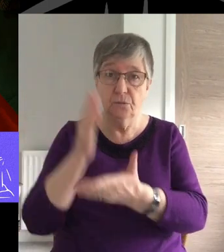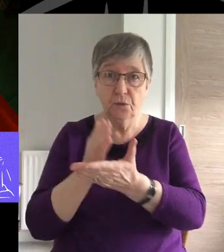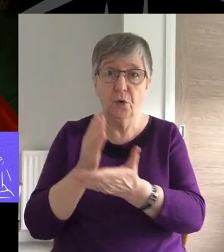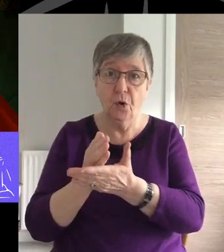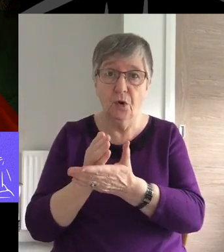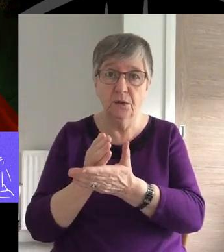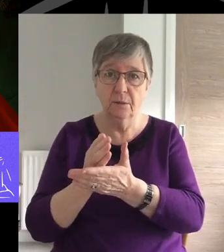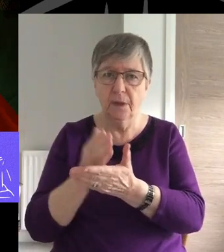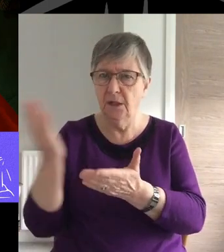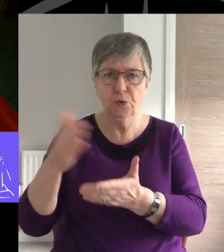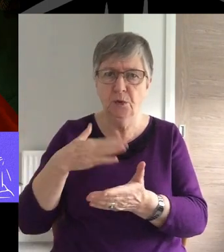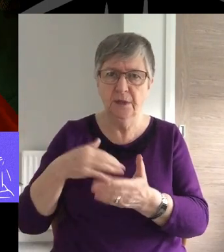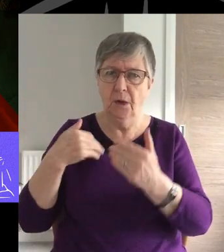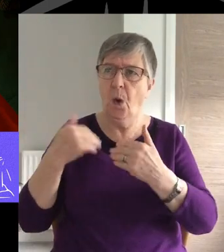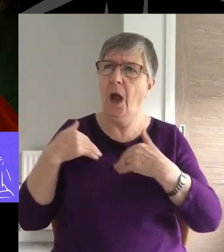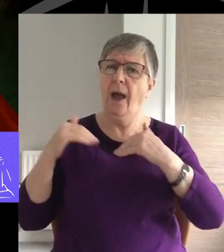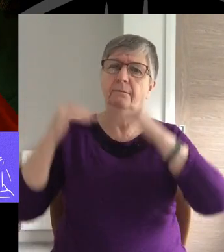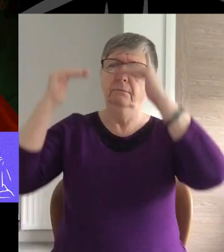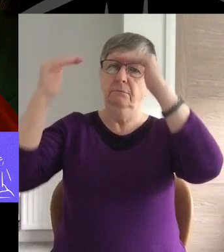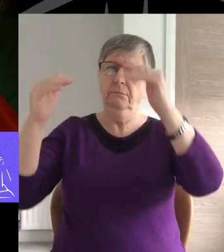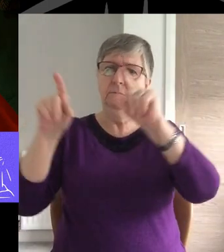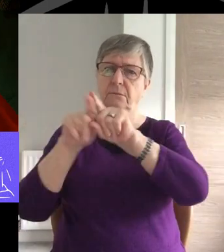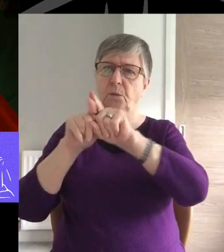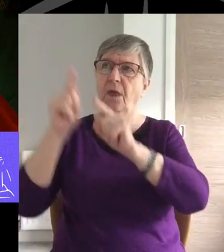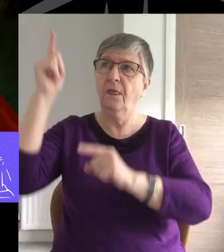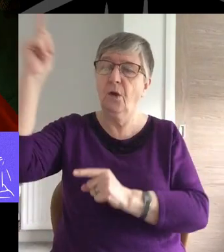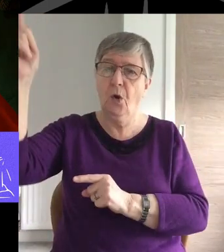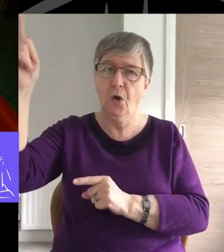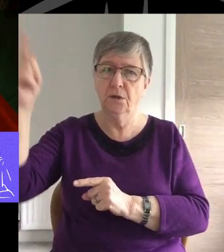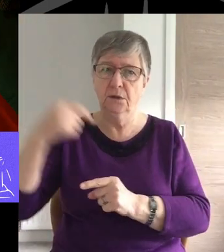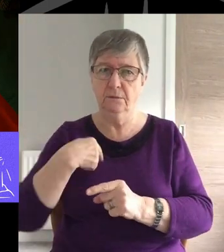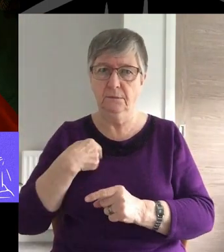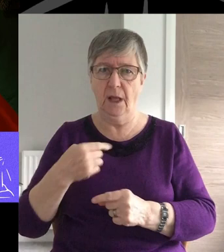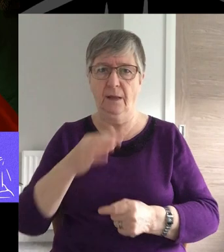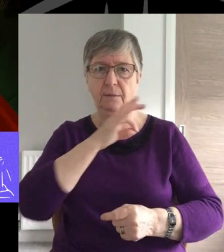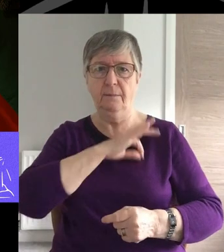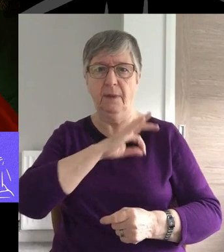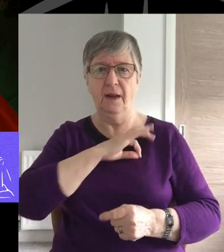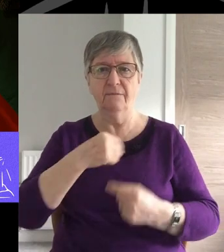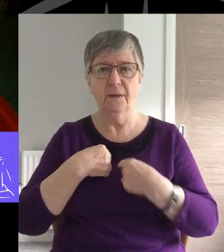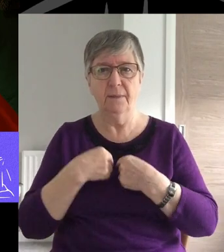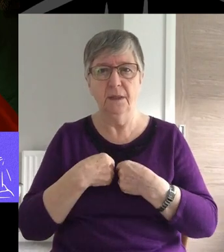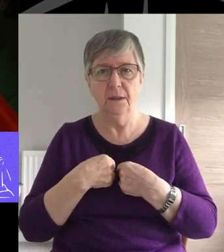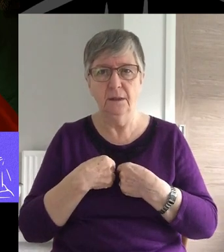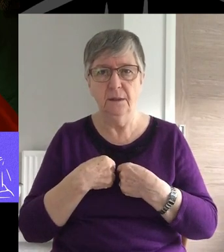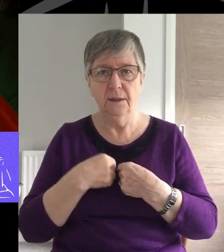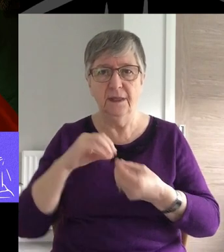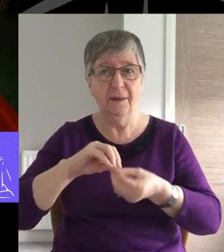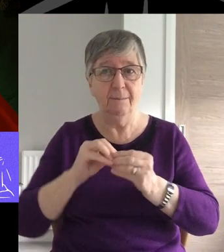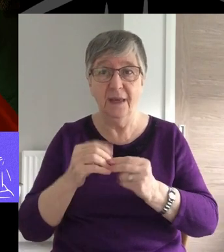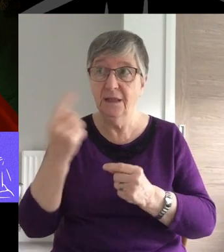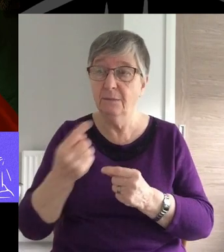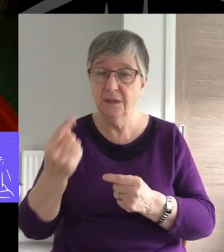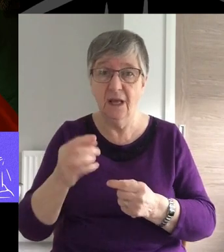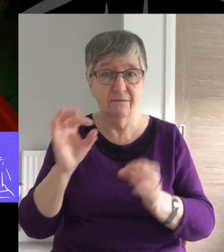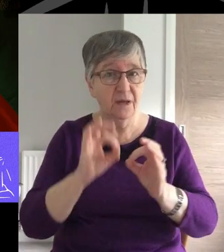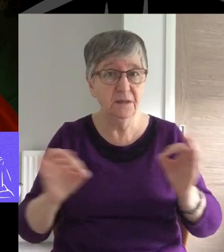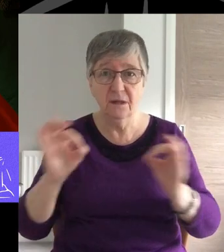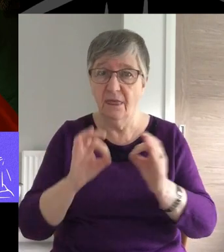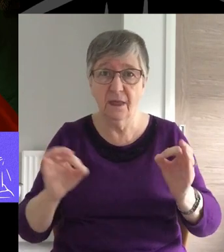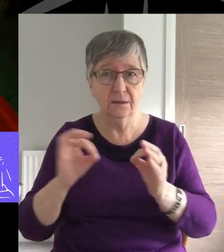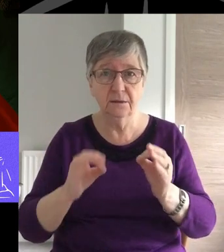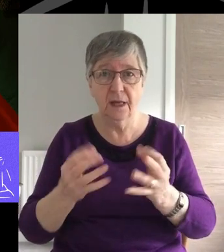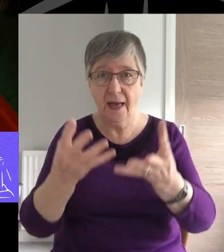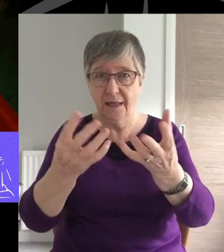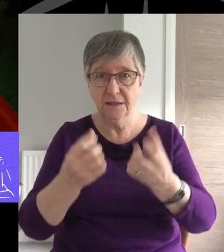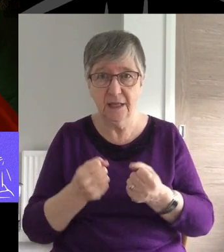did not consider equality with God something to be used to his own advantage. Rather, he made himself nothing by taking